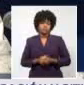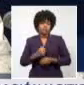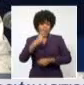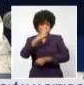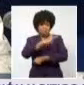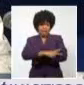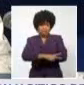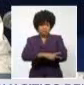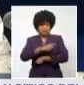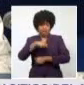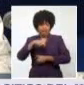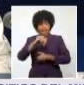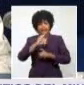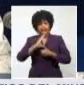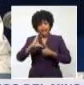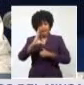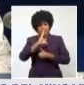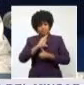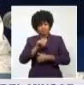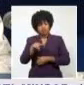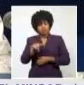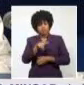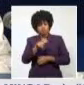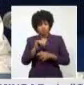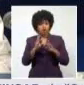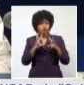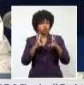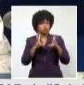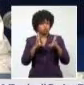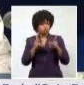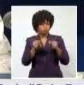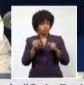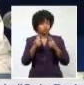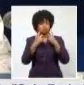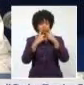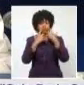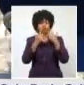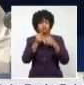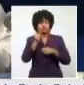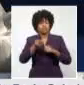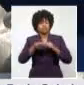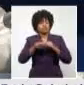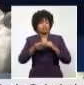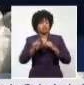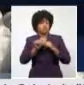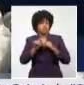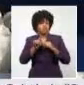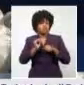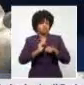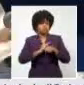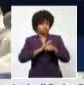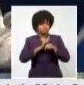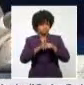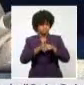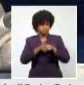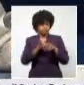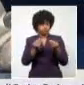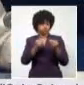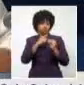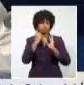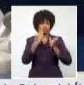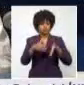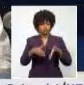in the countries here in the Caribbean region, there is also a number of countries with high death